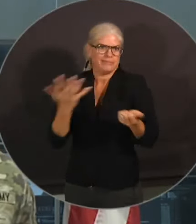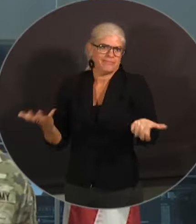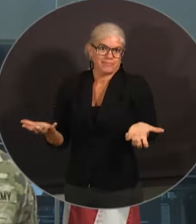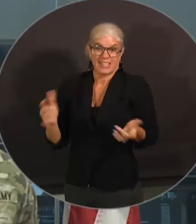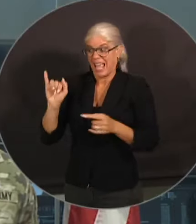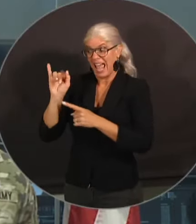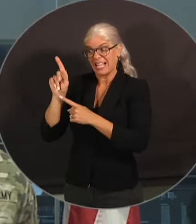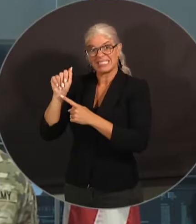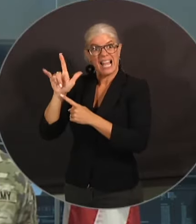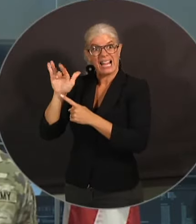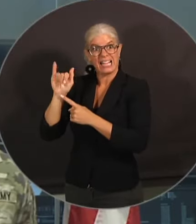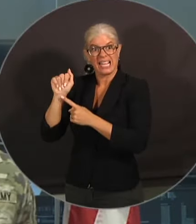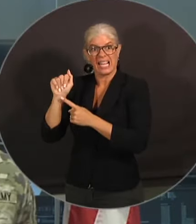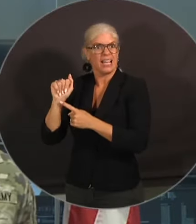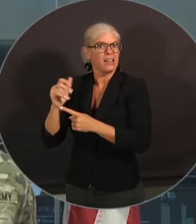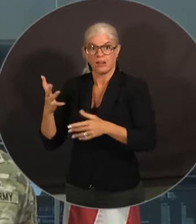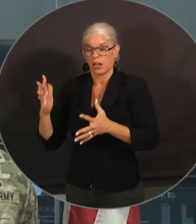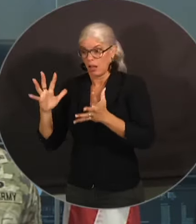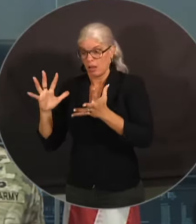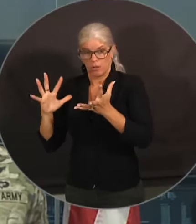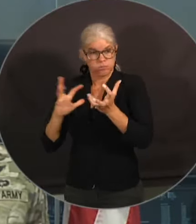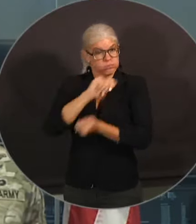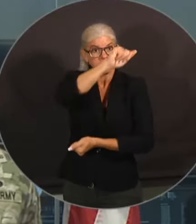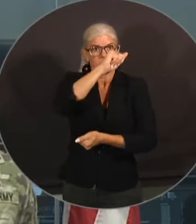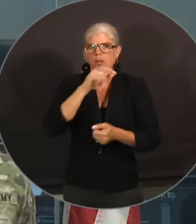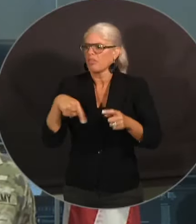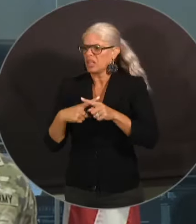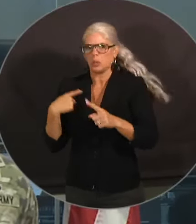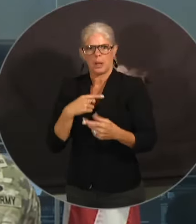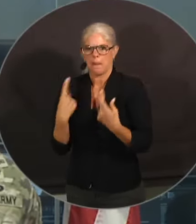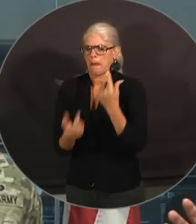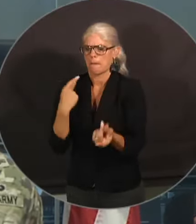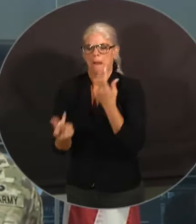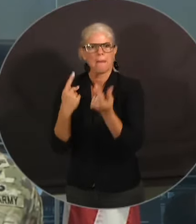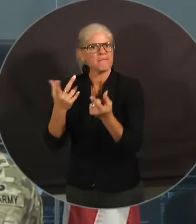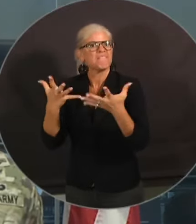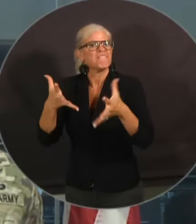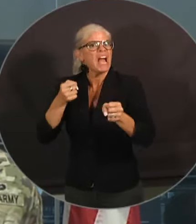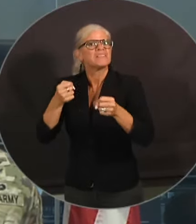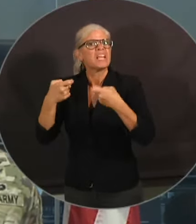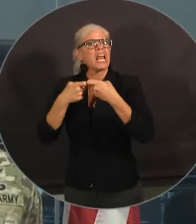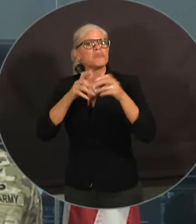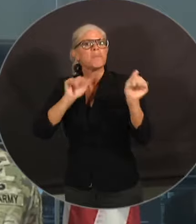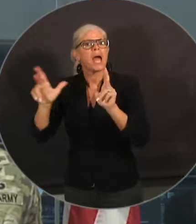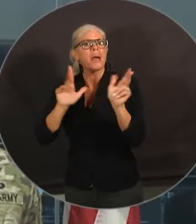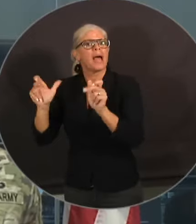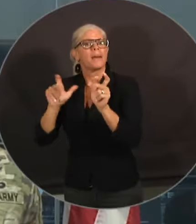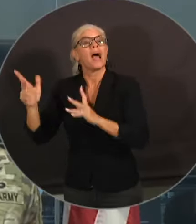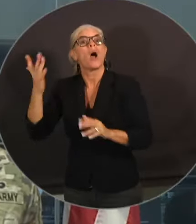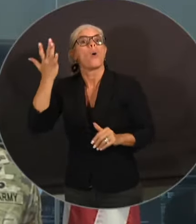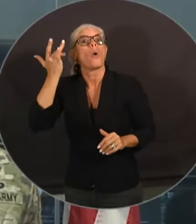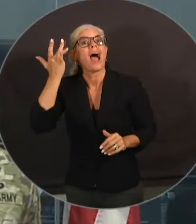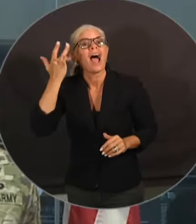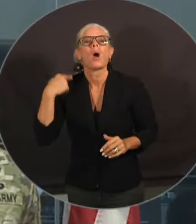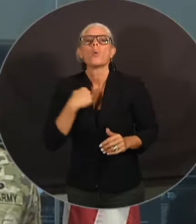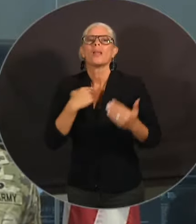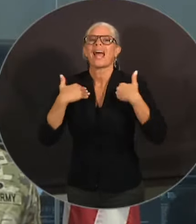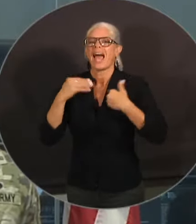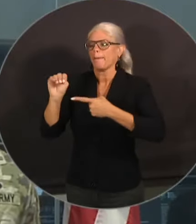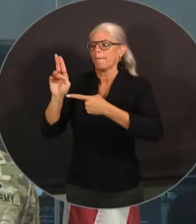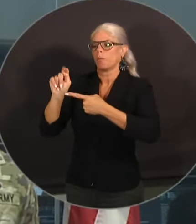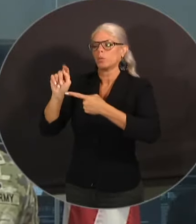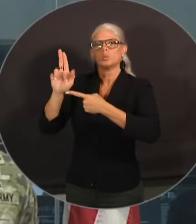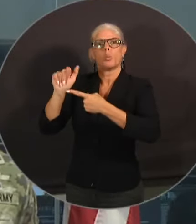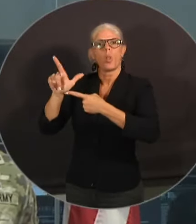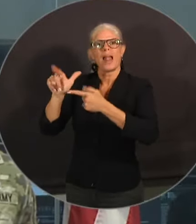a major hurricane in the history of our responses. And part of it is because we had mutual aid with these electrical co-ops